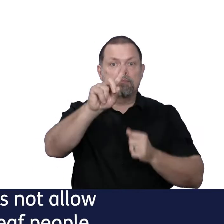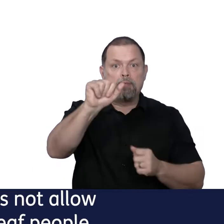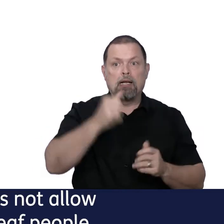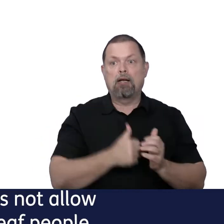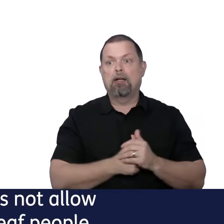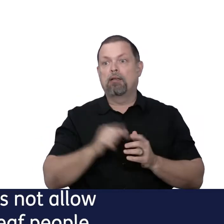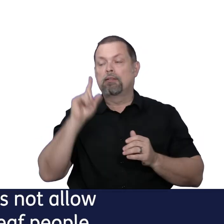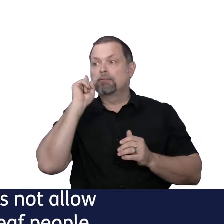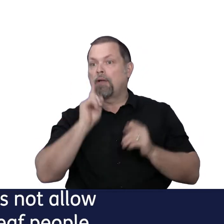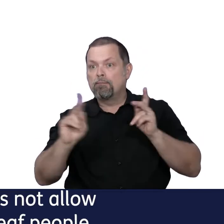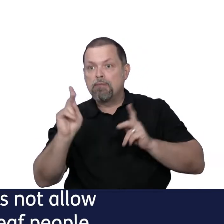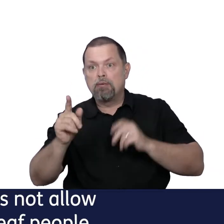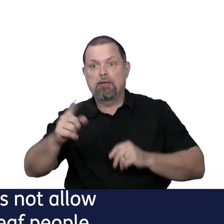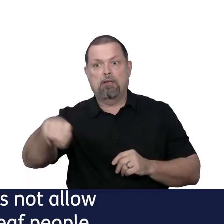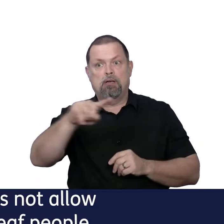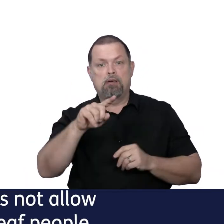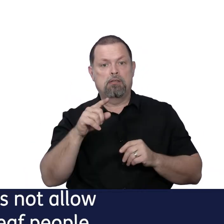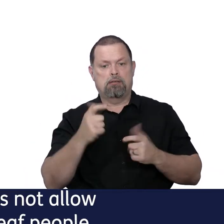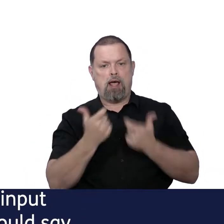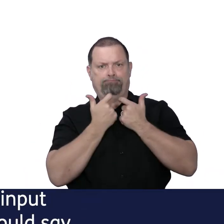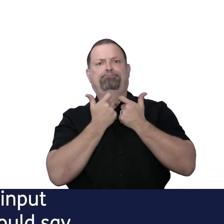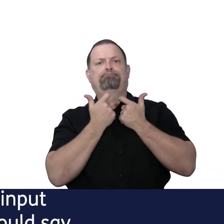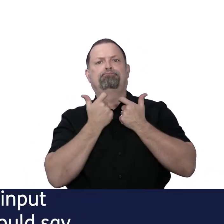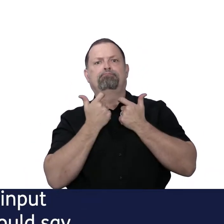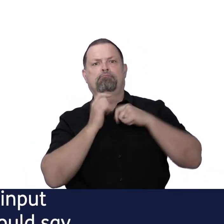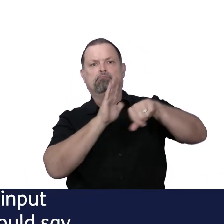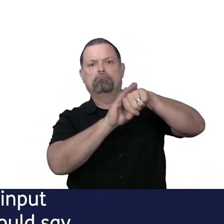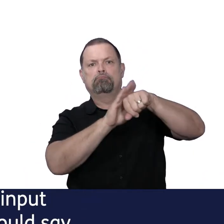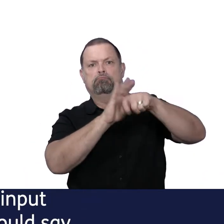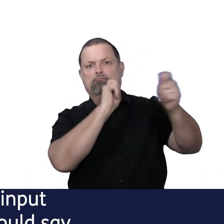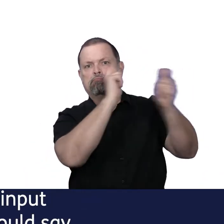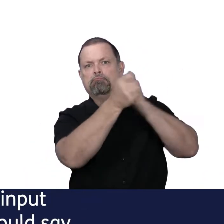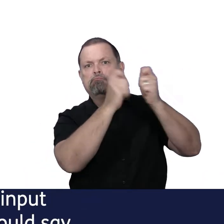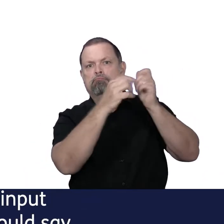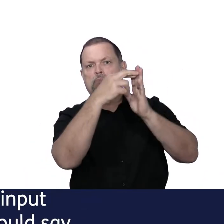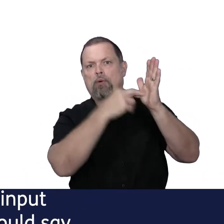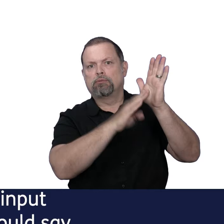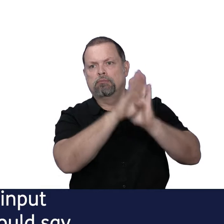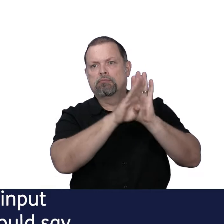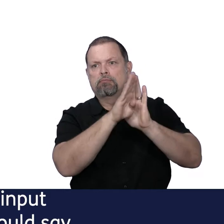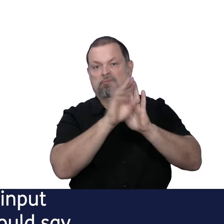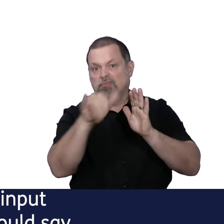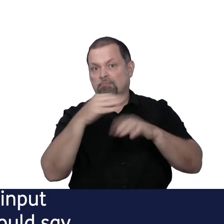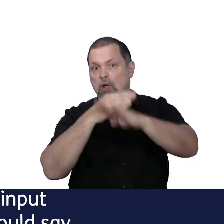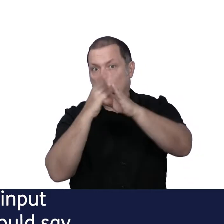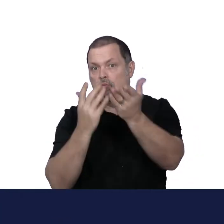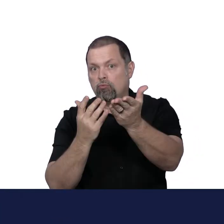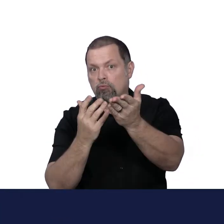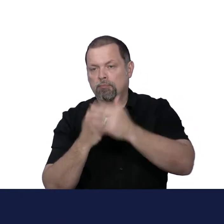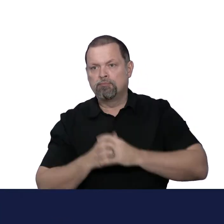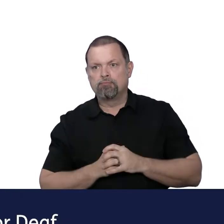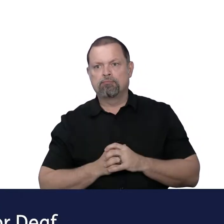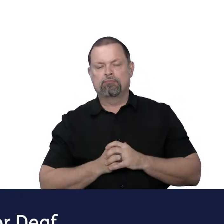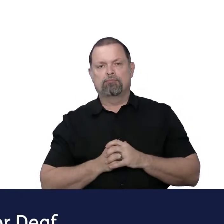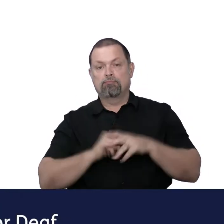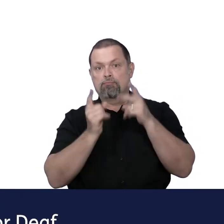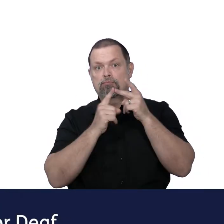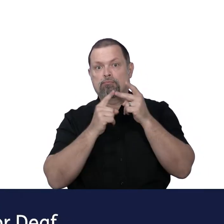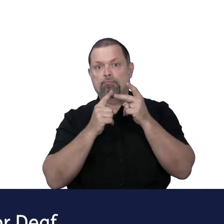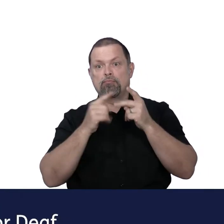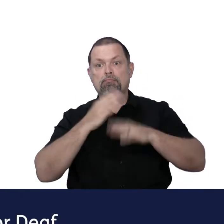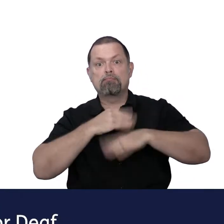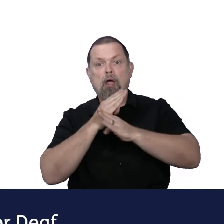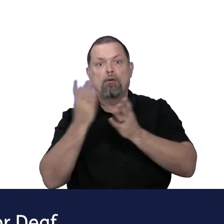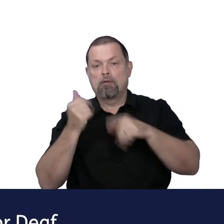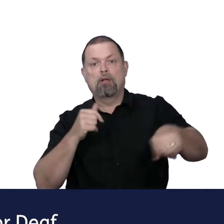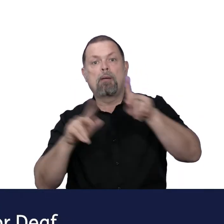not allow people with disabilities or deaf people to be included in giving input about what these rules should say. A barrier